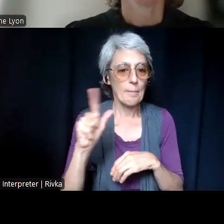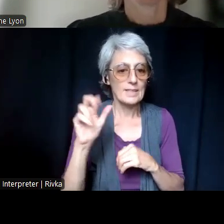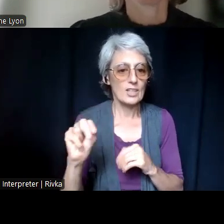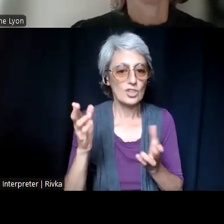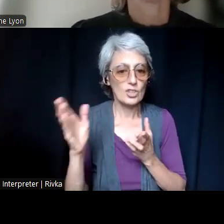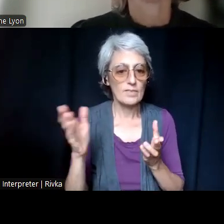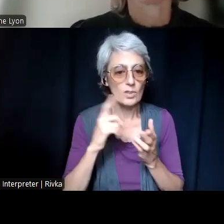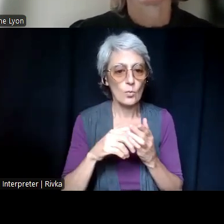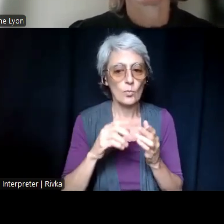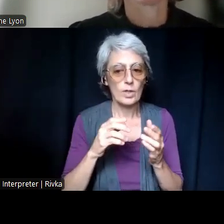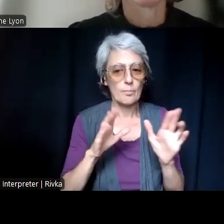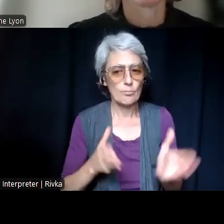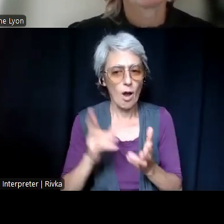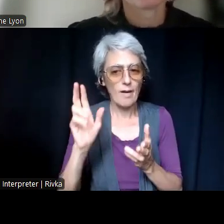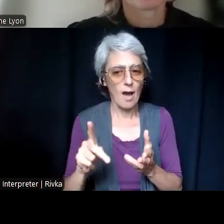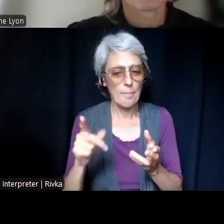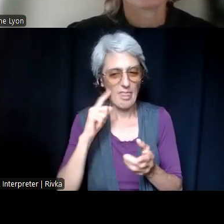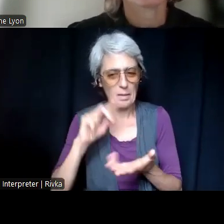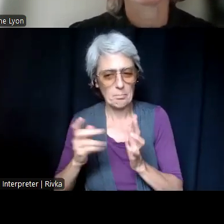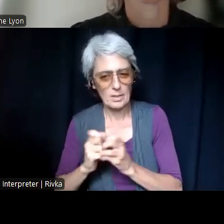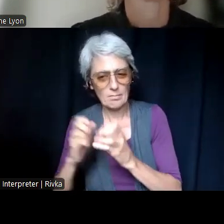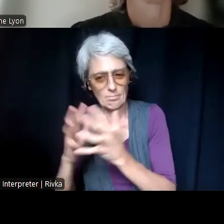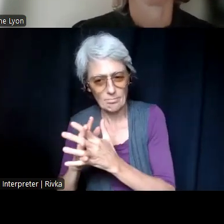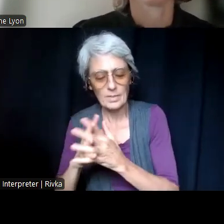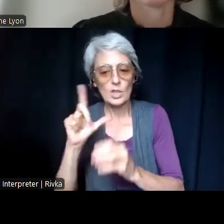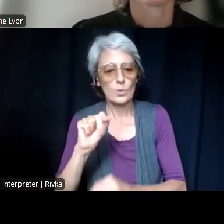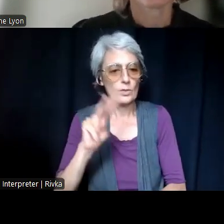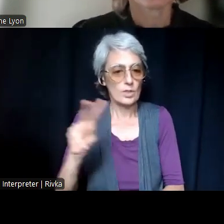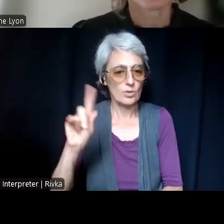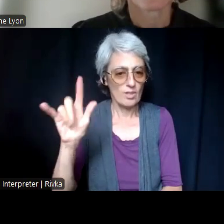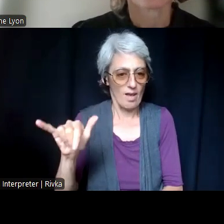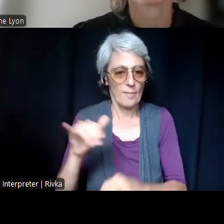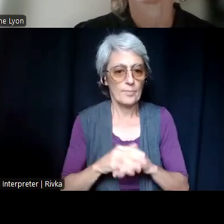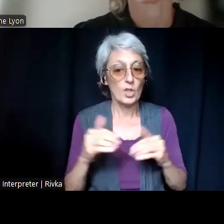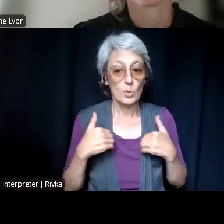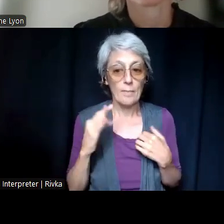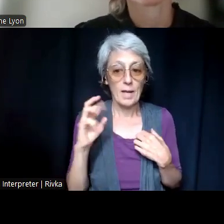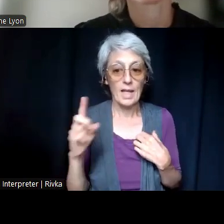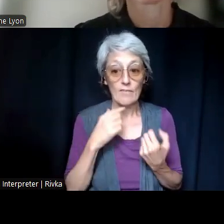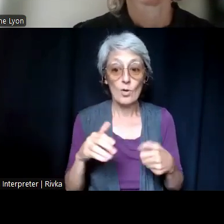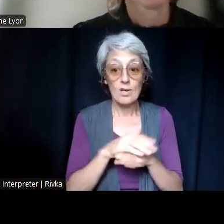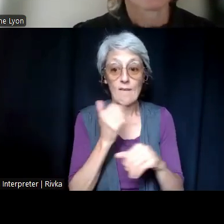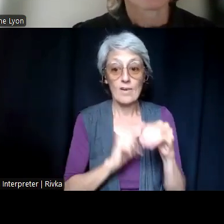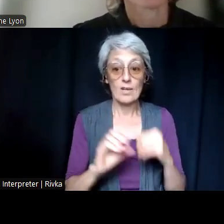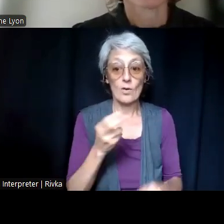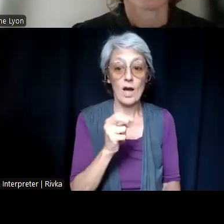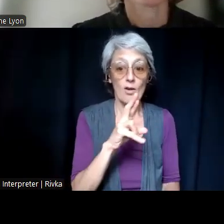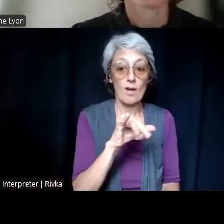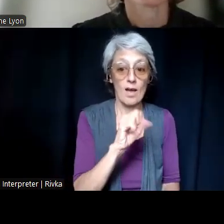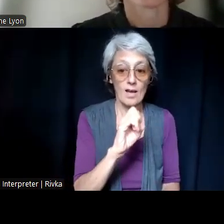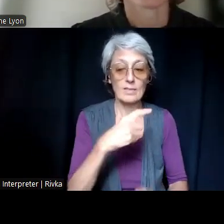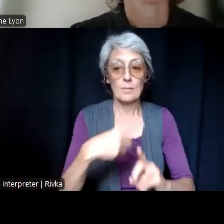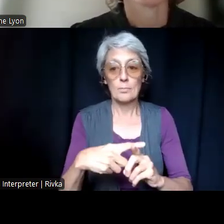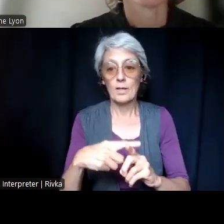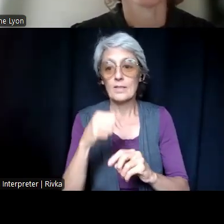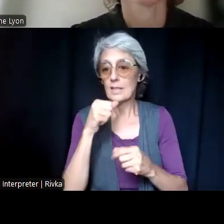2022. And this is available to all youth in Medicaid, so youth who are covered by Ohio Rise as well as not covered by Ohio